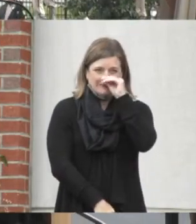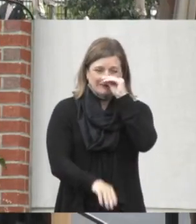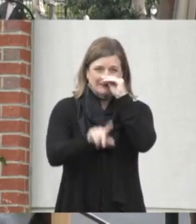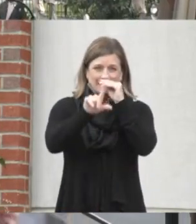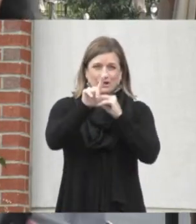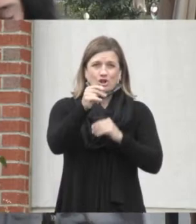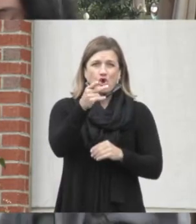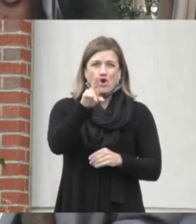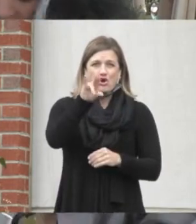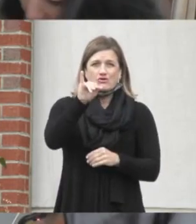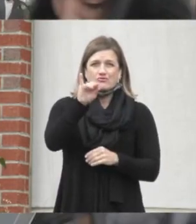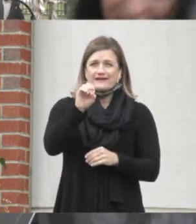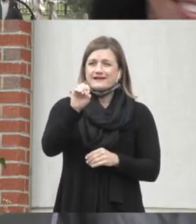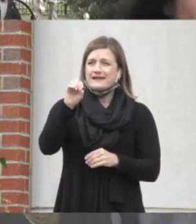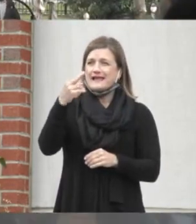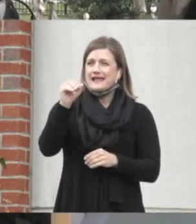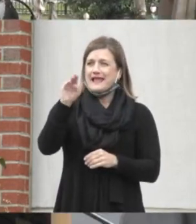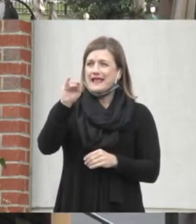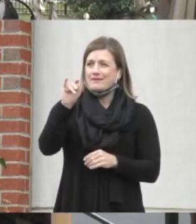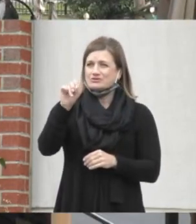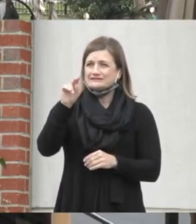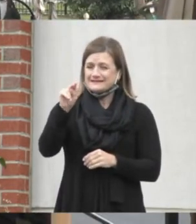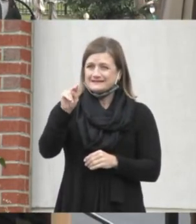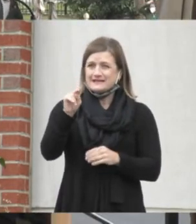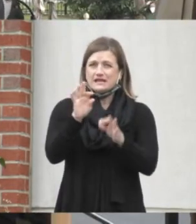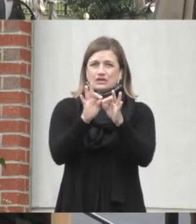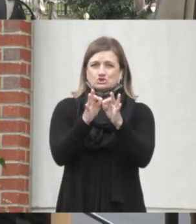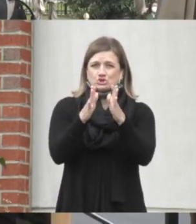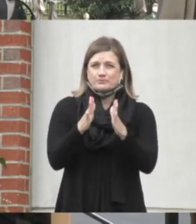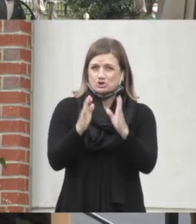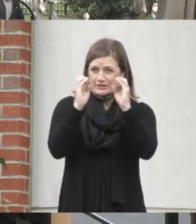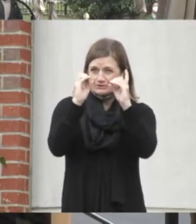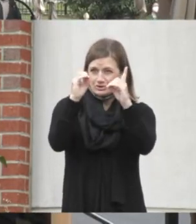Lori Hamilton, Interpreter Education.